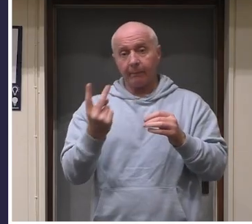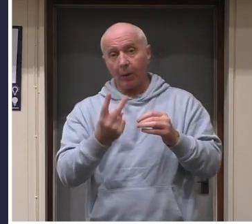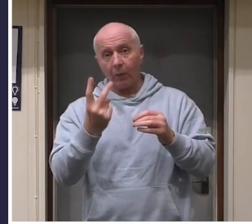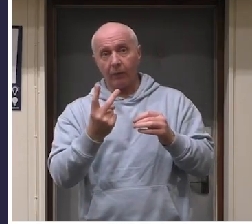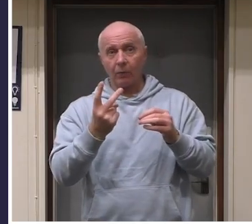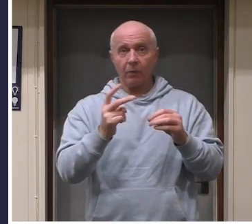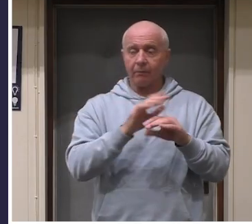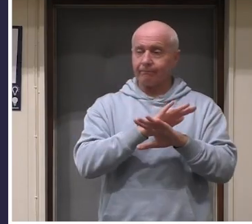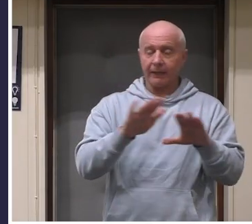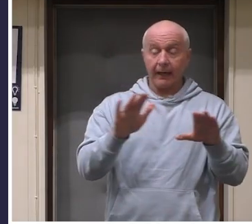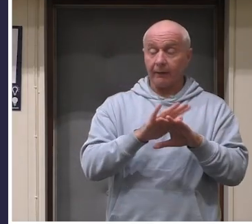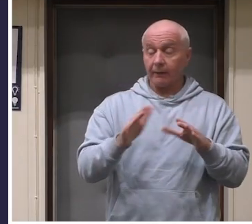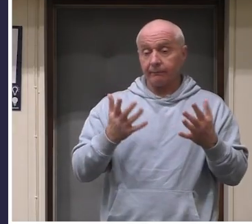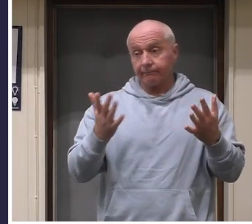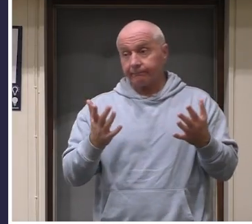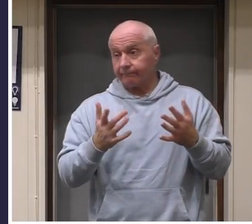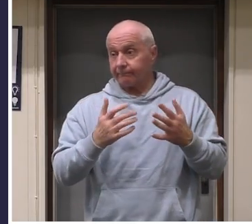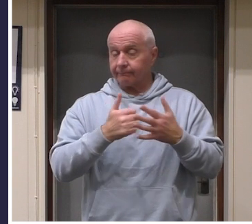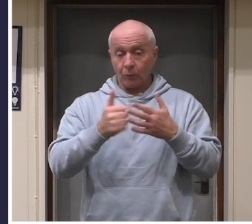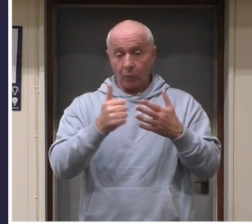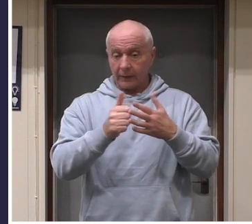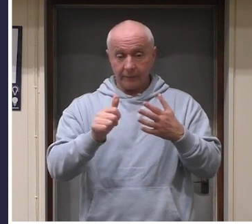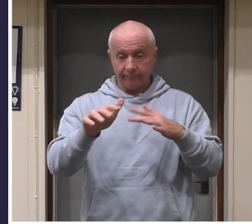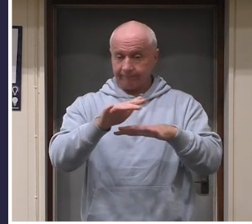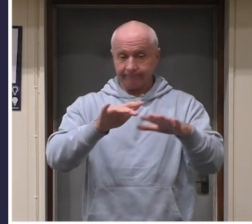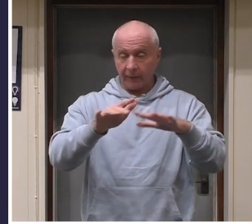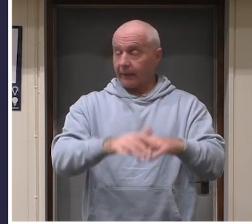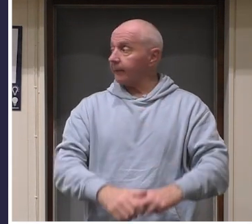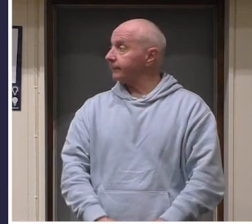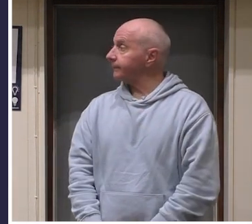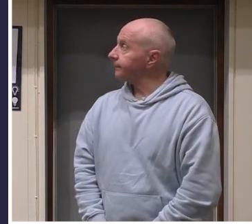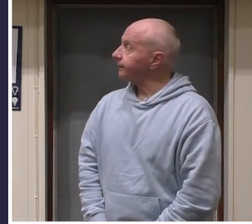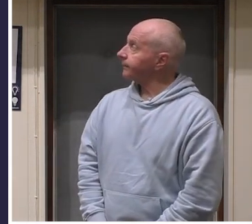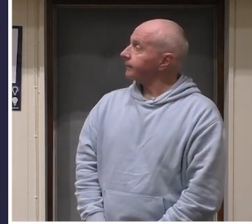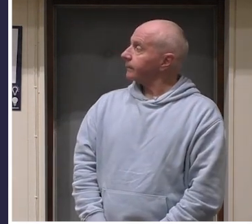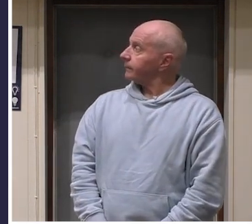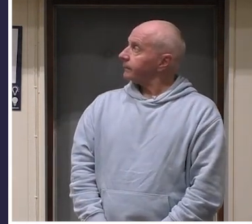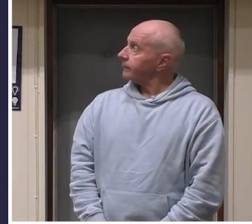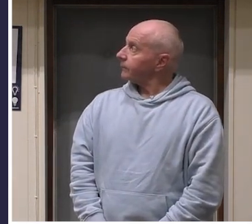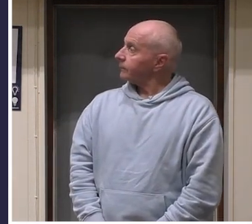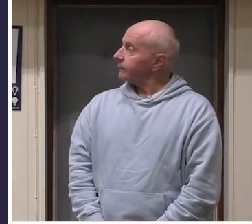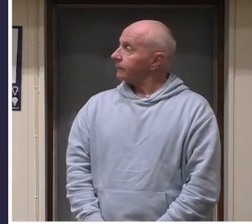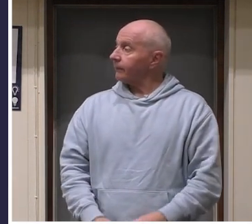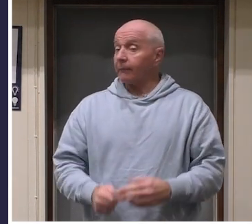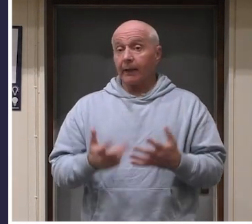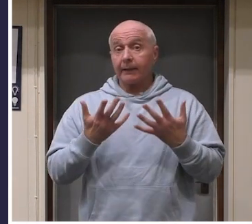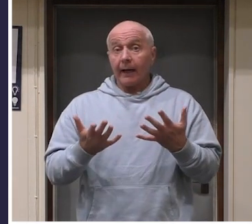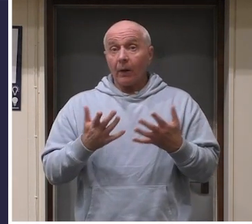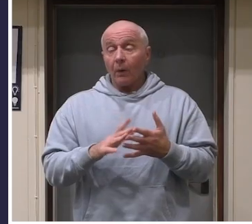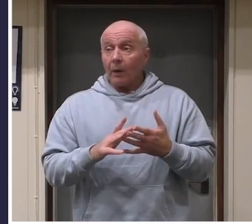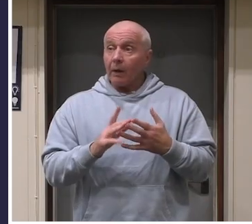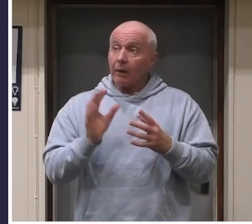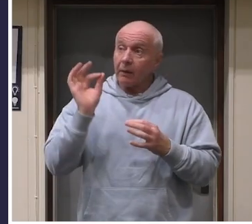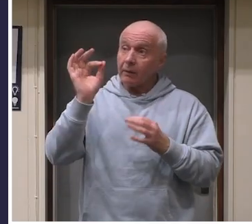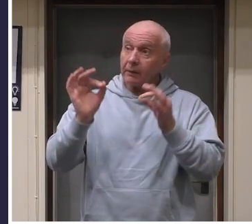it that, all the time. And now, I ask you the question,